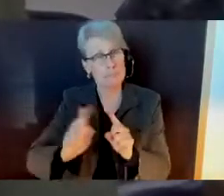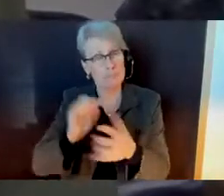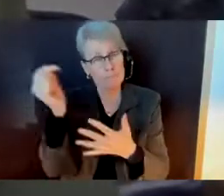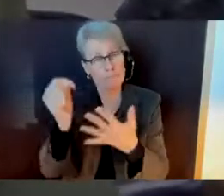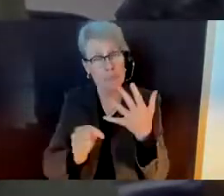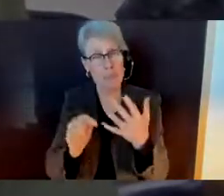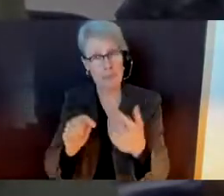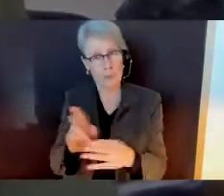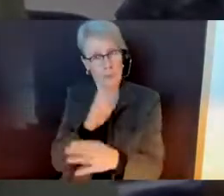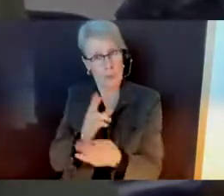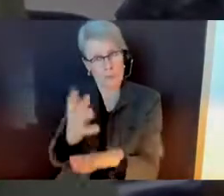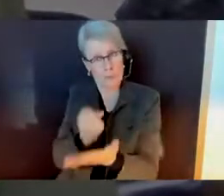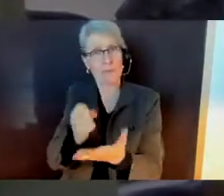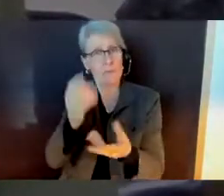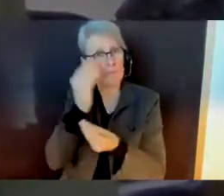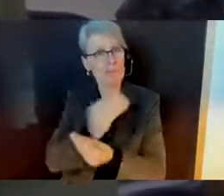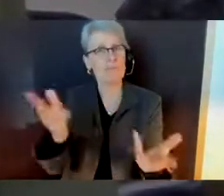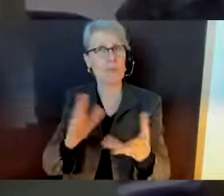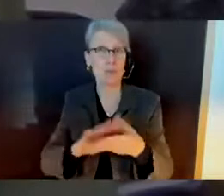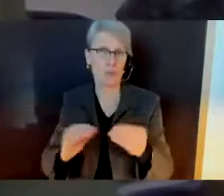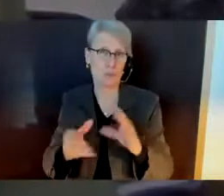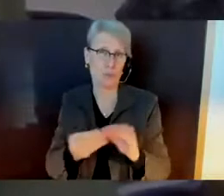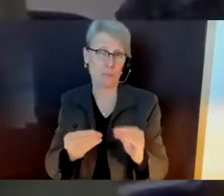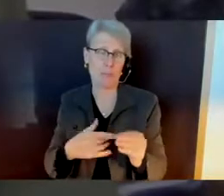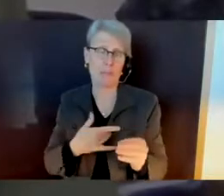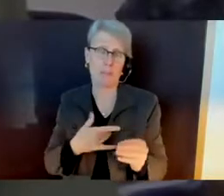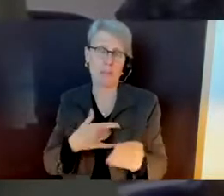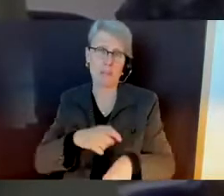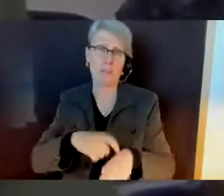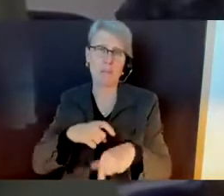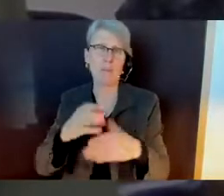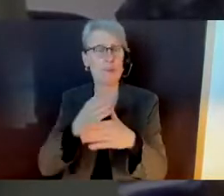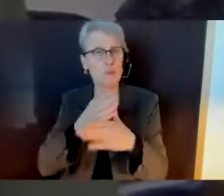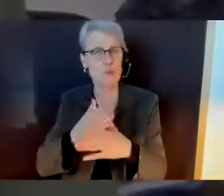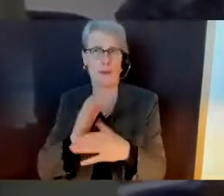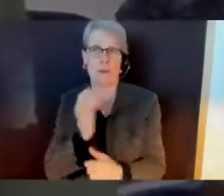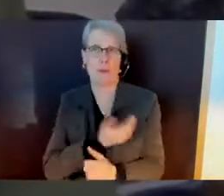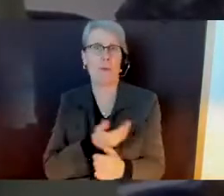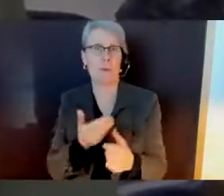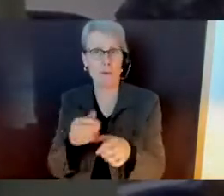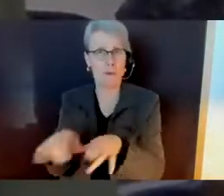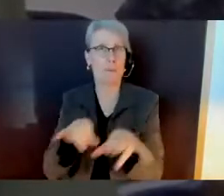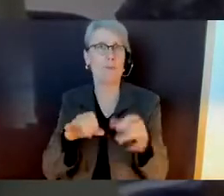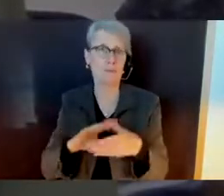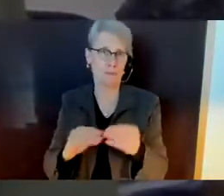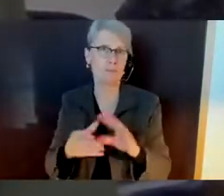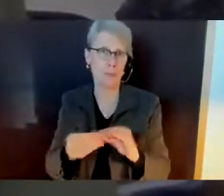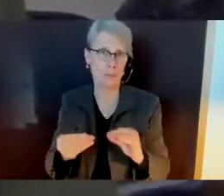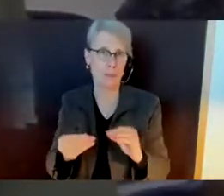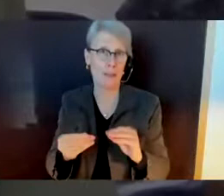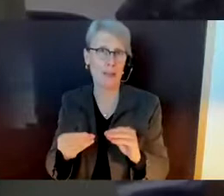critical in telling this story. It's time to share a common story and